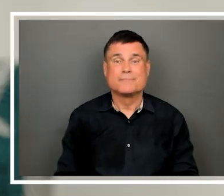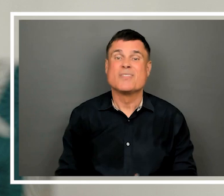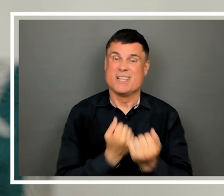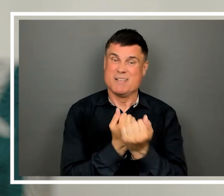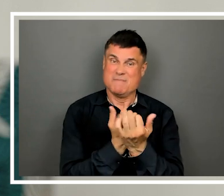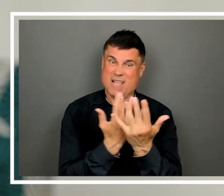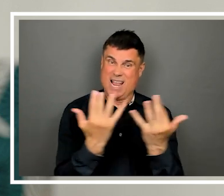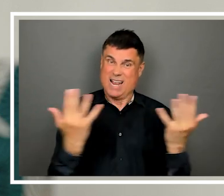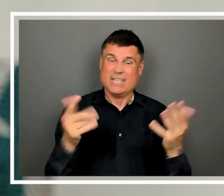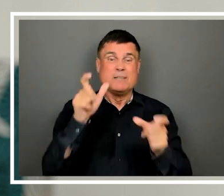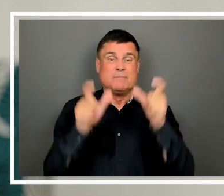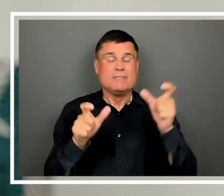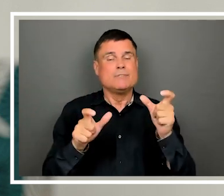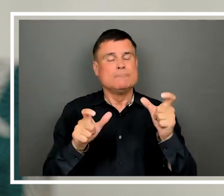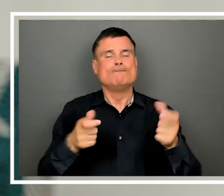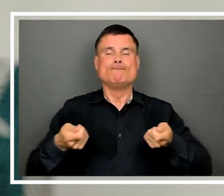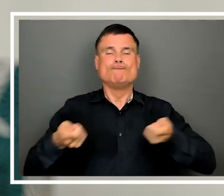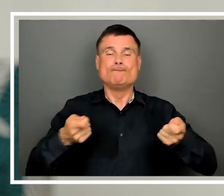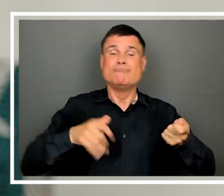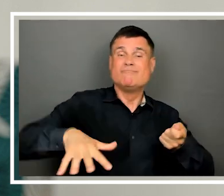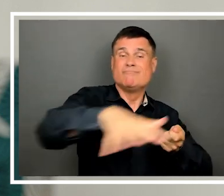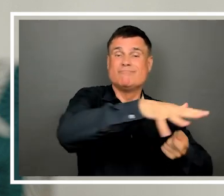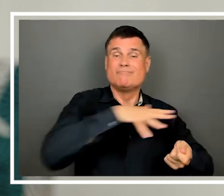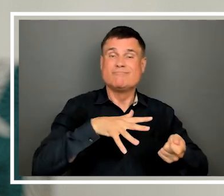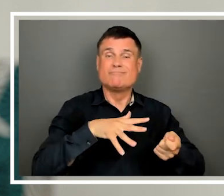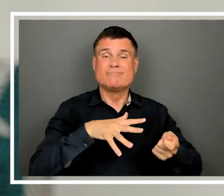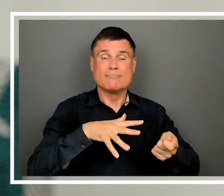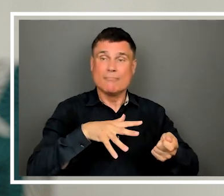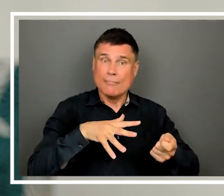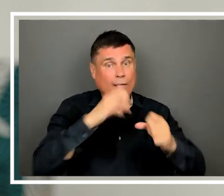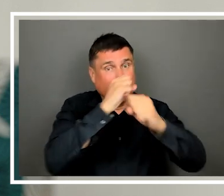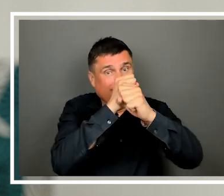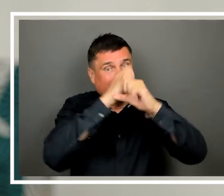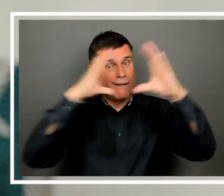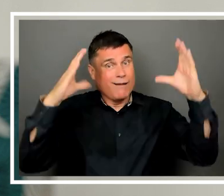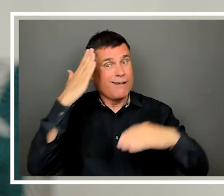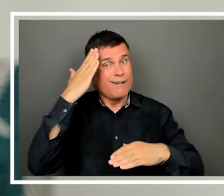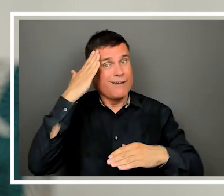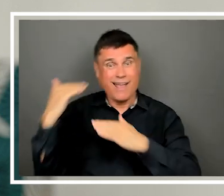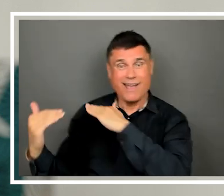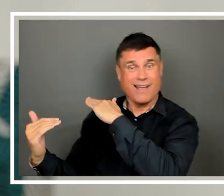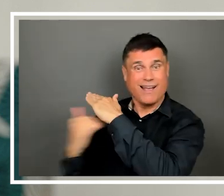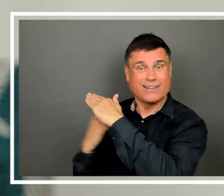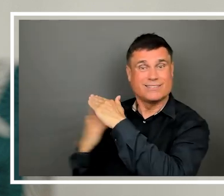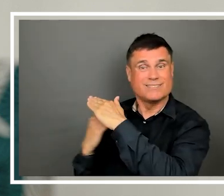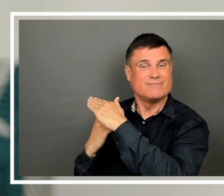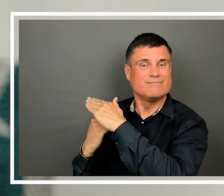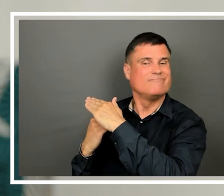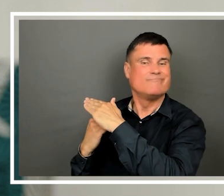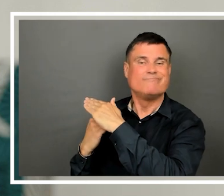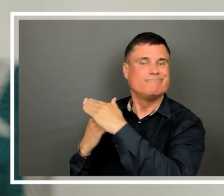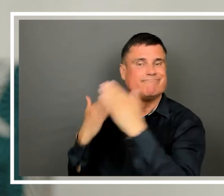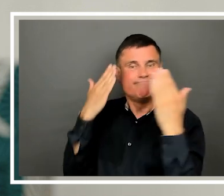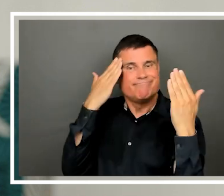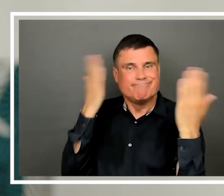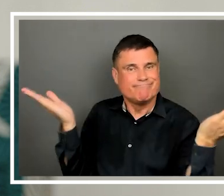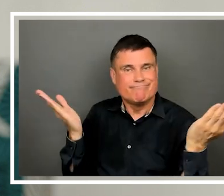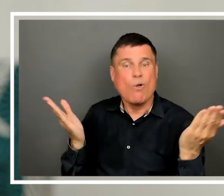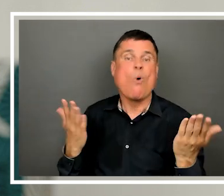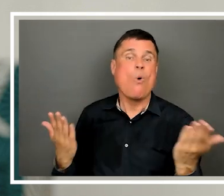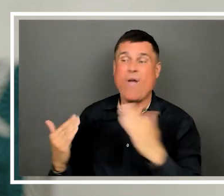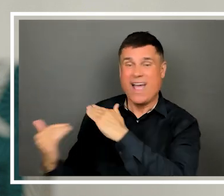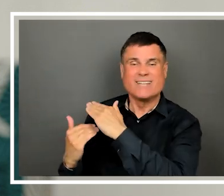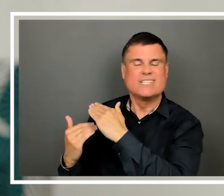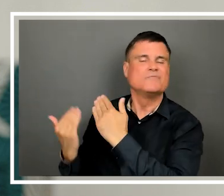Many owners of public places and services are simply not aware of the need for accessibility,